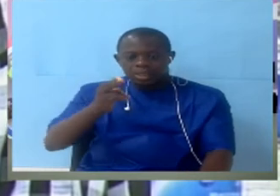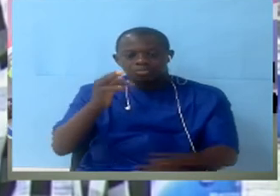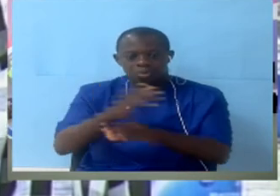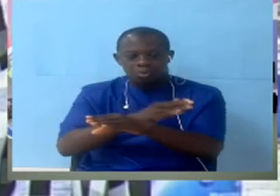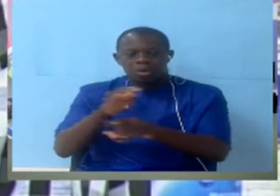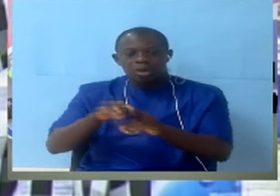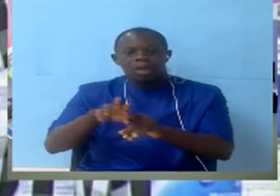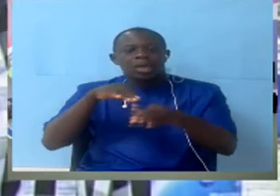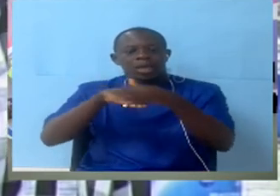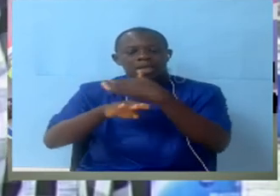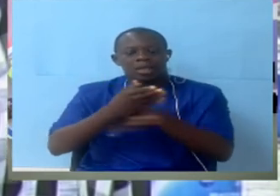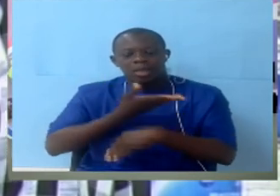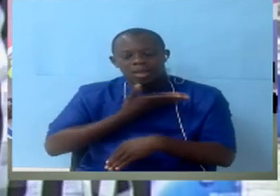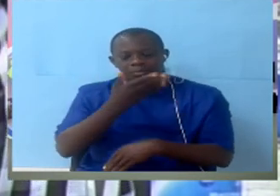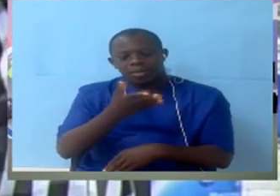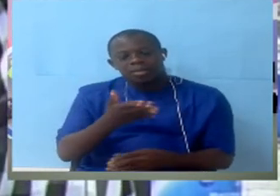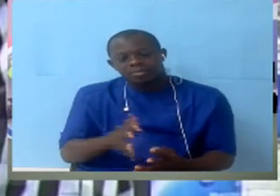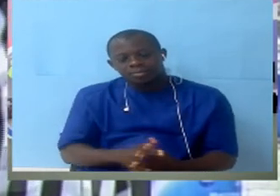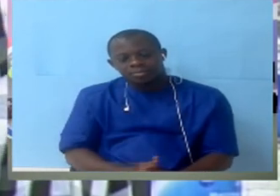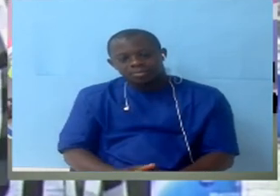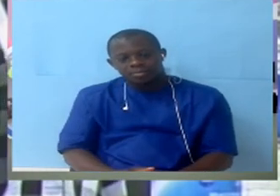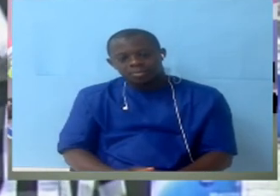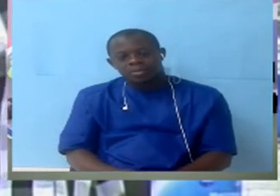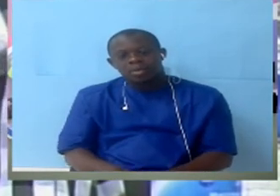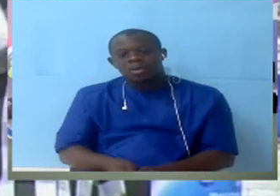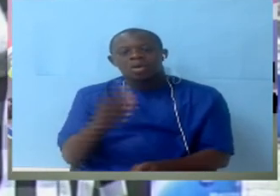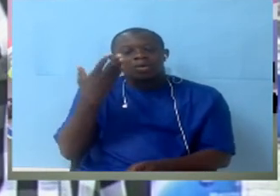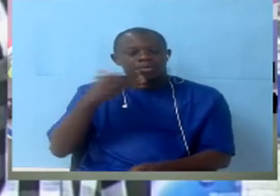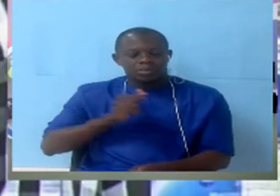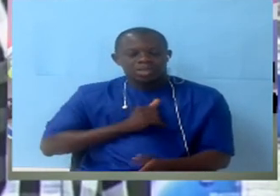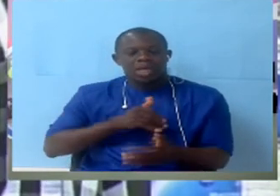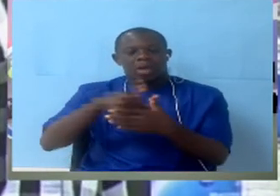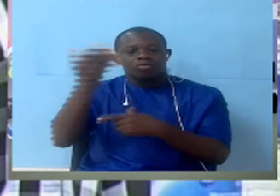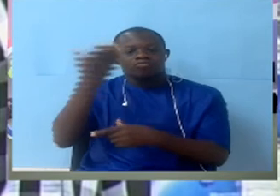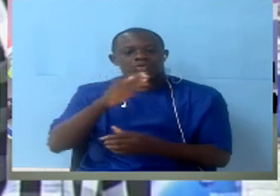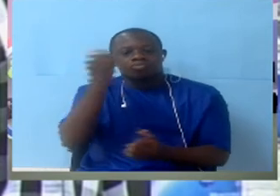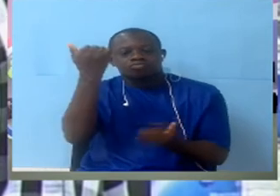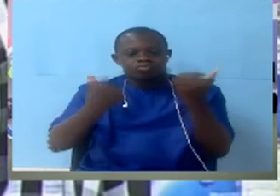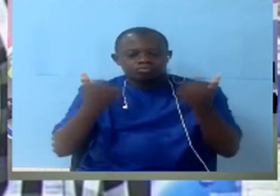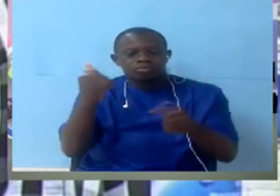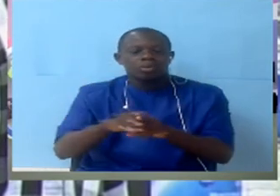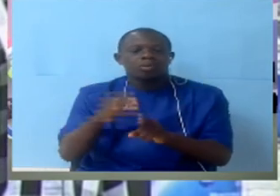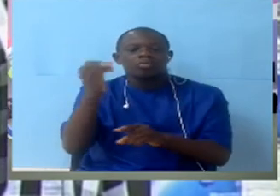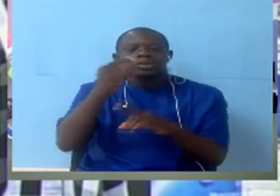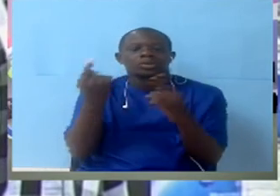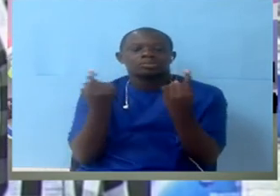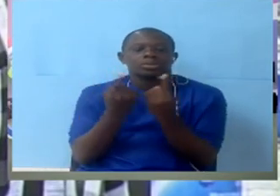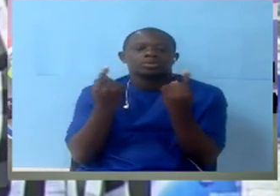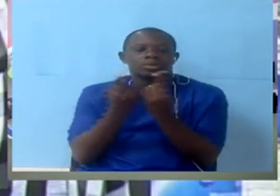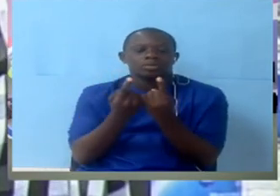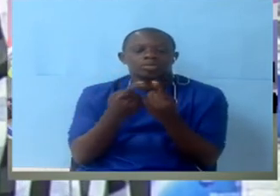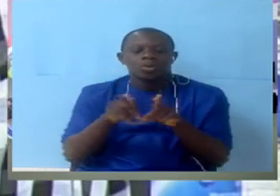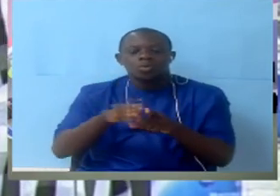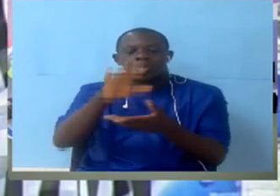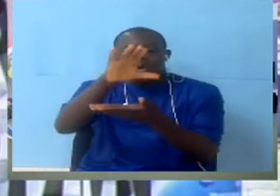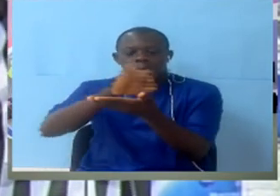da motor kono because na bagaso nyimbe yabale ni motor kono. When I alighted from the vehicle because the materials I went to collect were also with me on board the